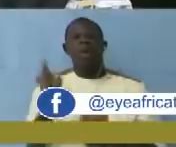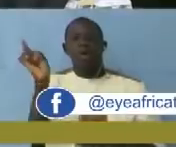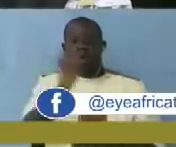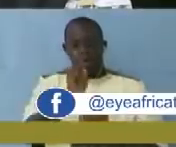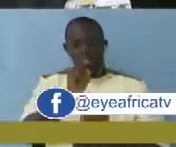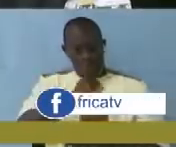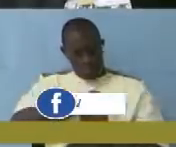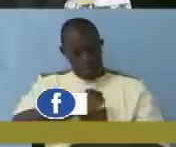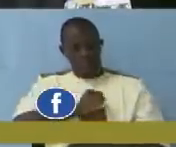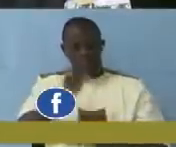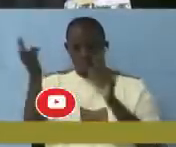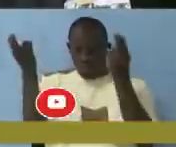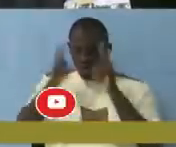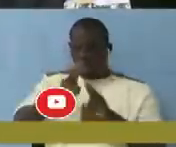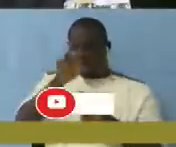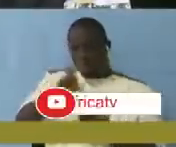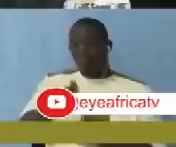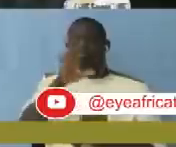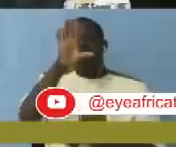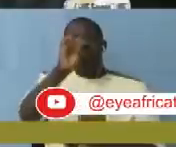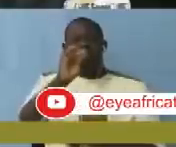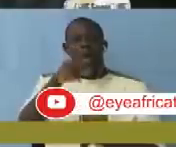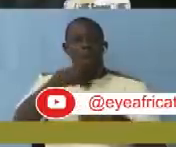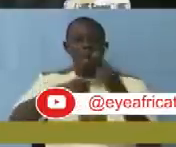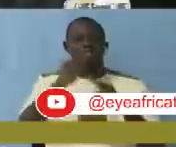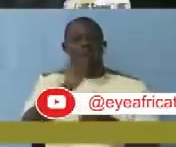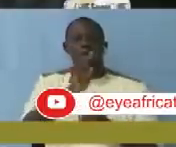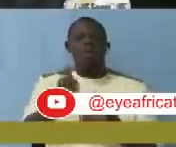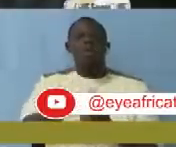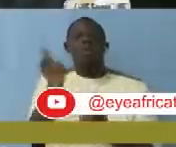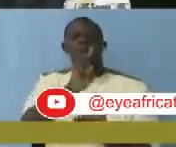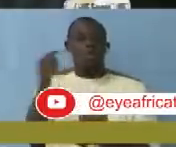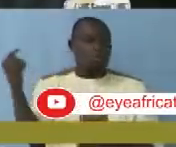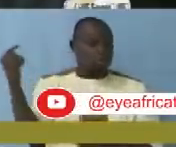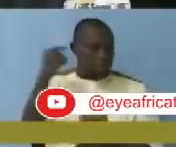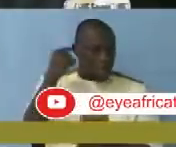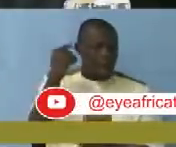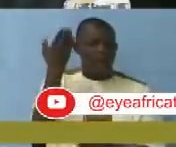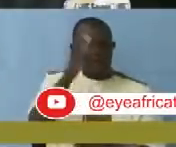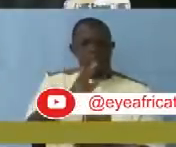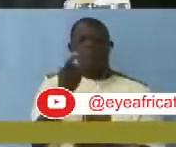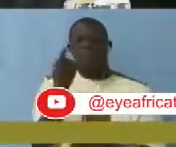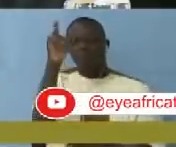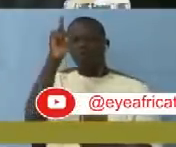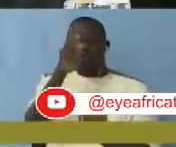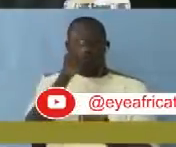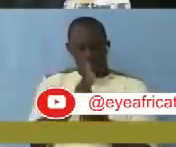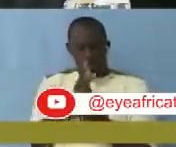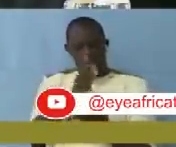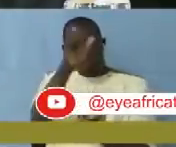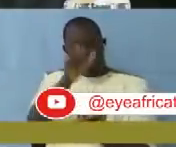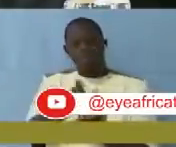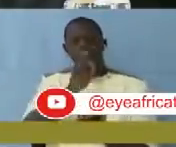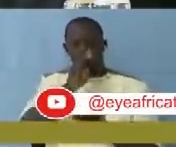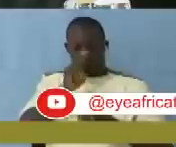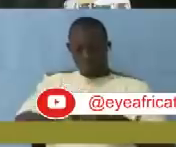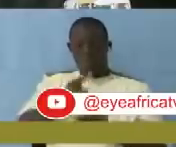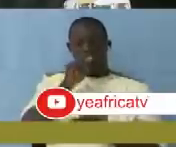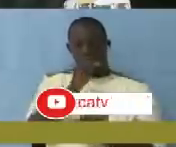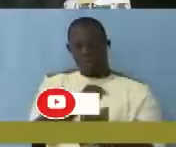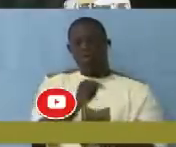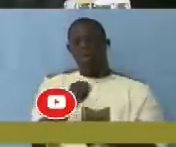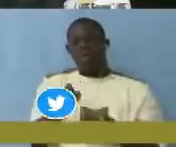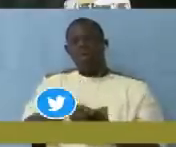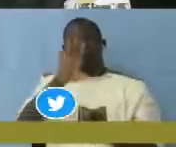from witnesses here. Kameng filtindi jang na wala moy sede follow lula menu nata jang. That is done,